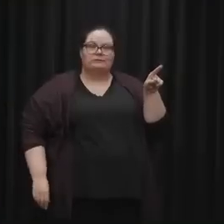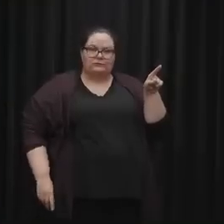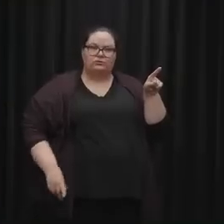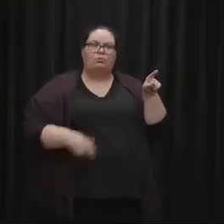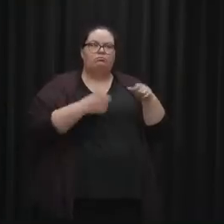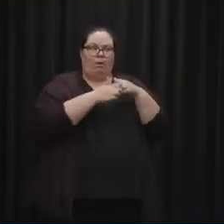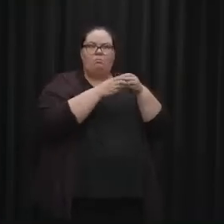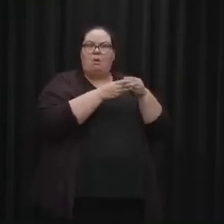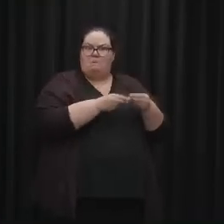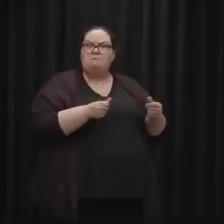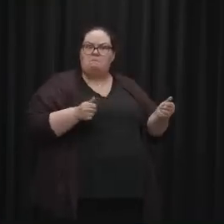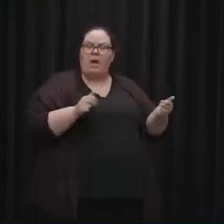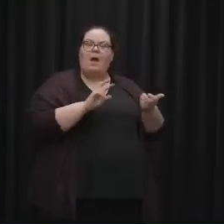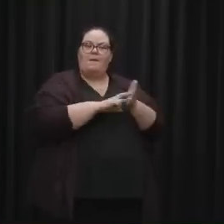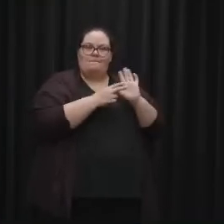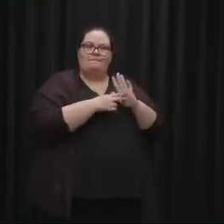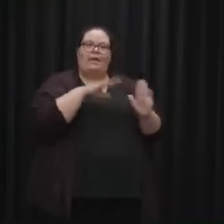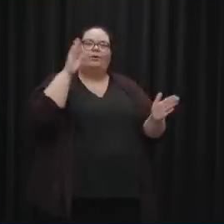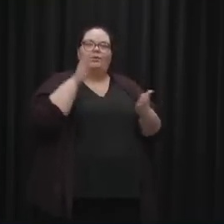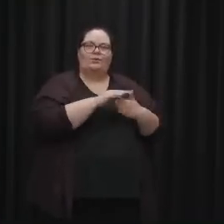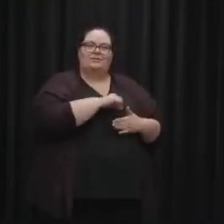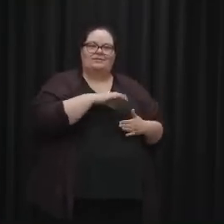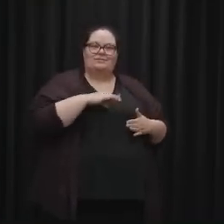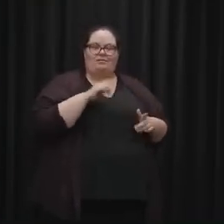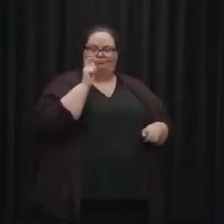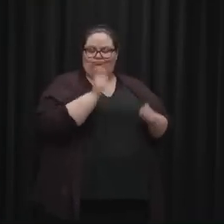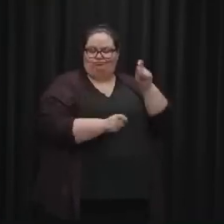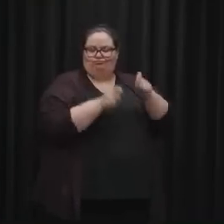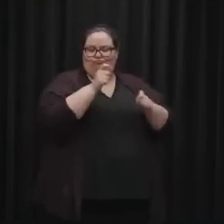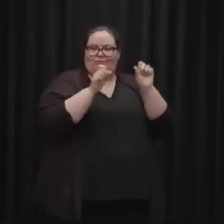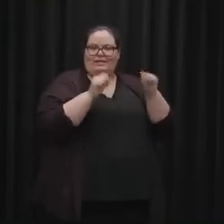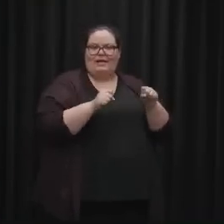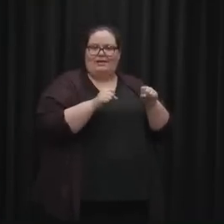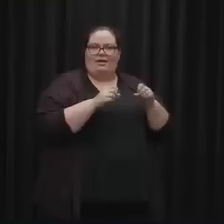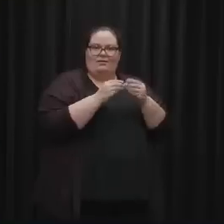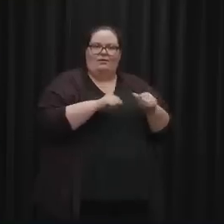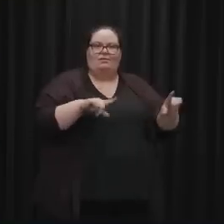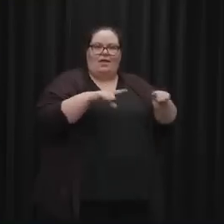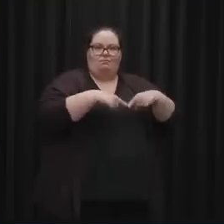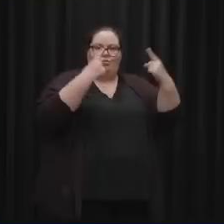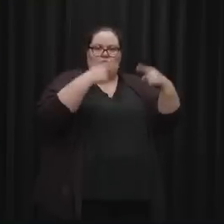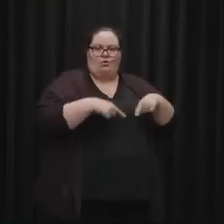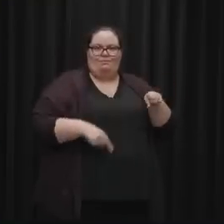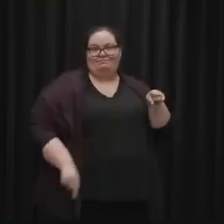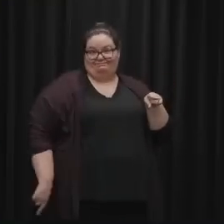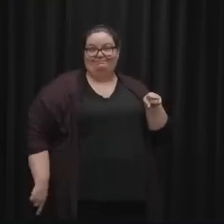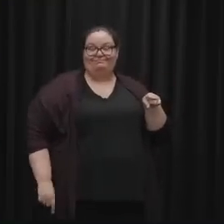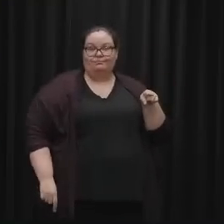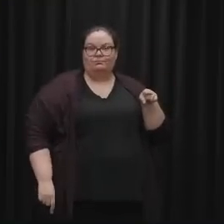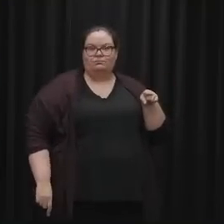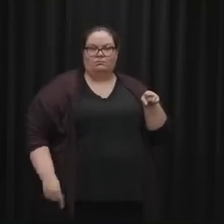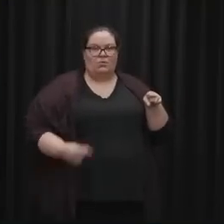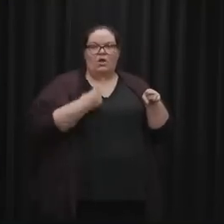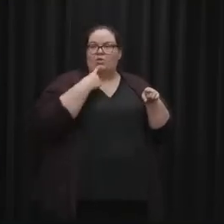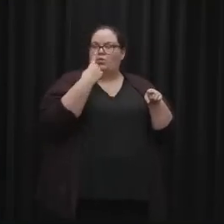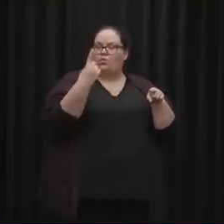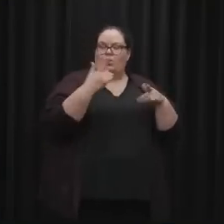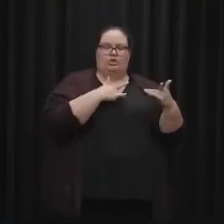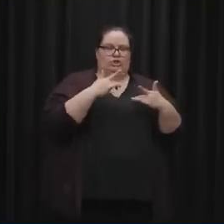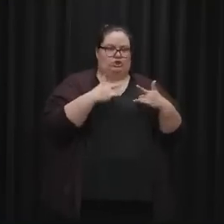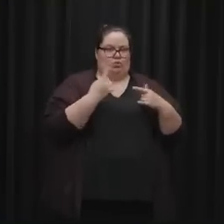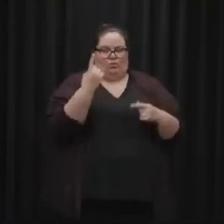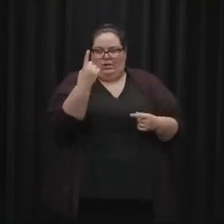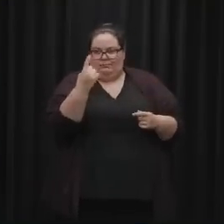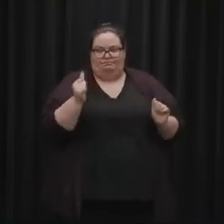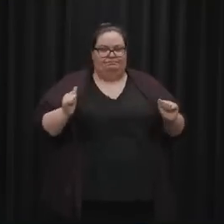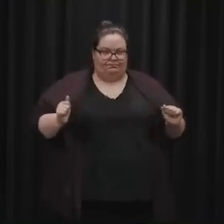being resolved, and that will allow us to make the changes right at the land borders, and that was the only concern. So